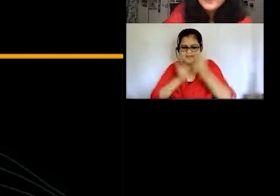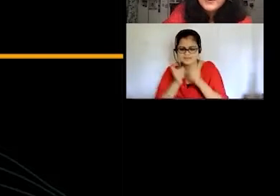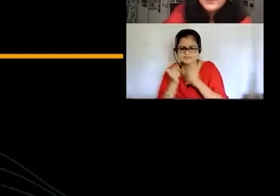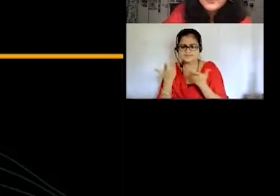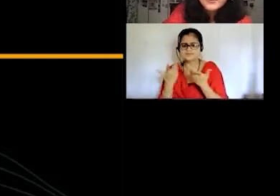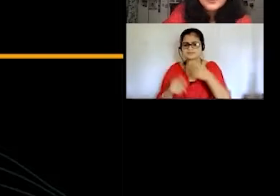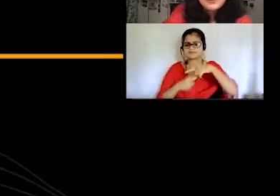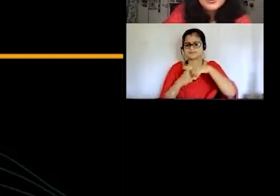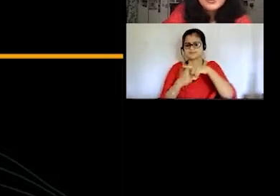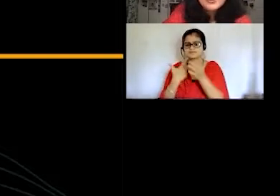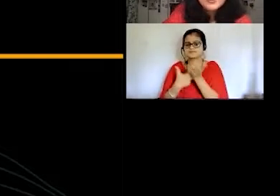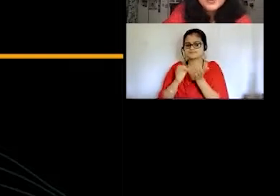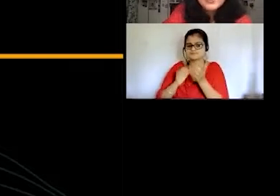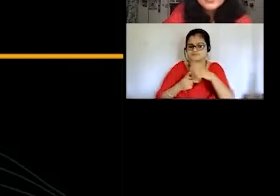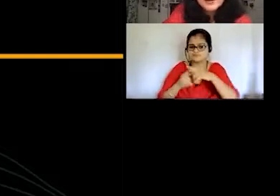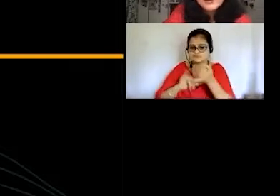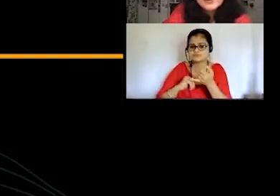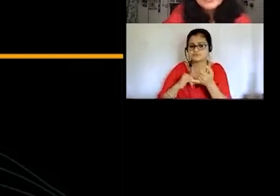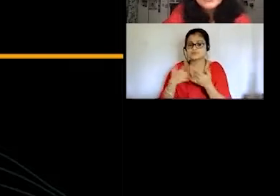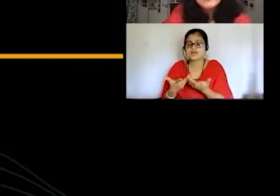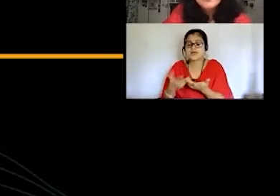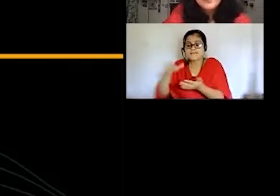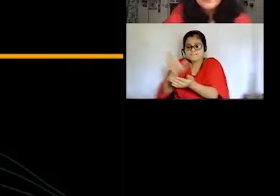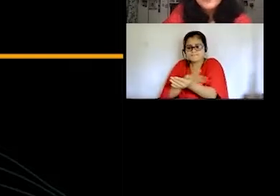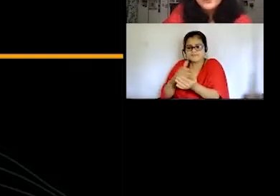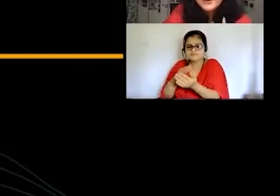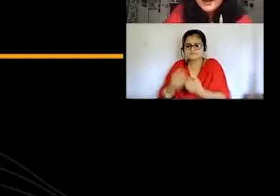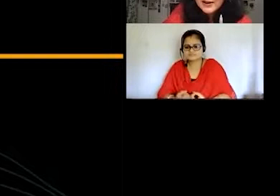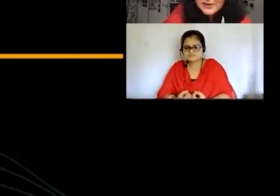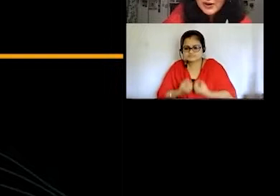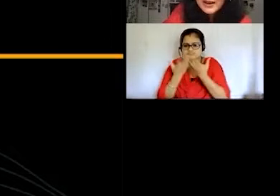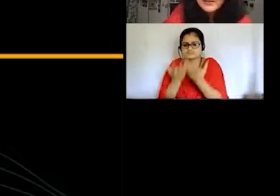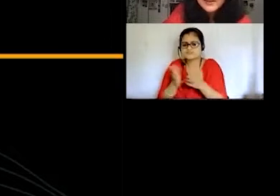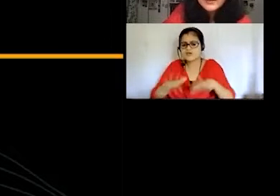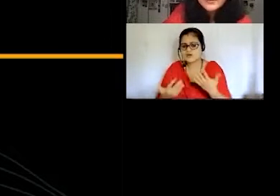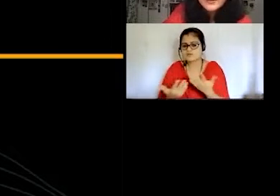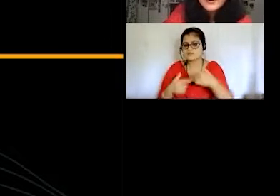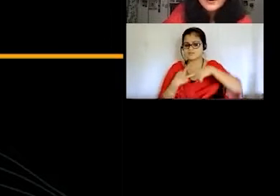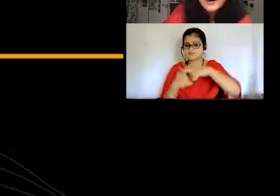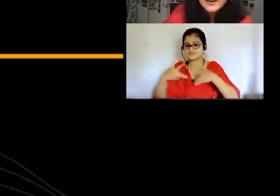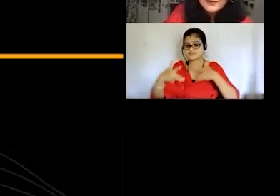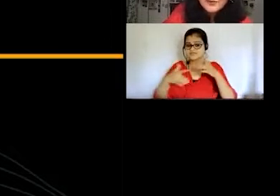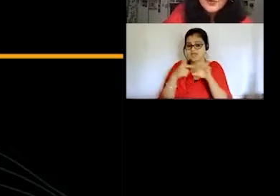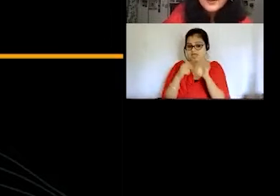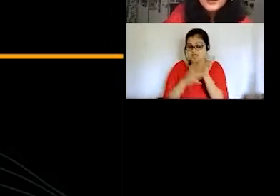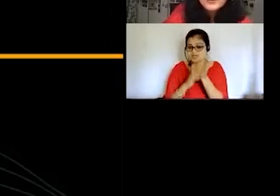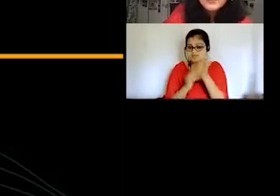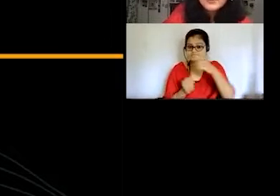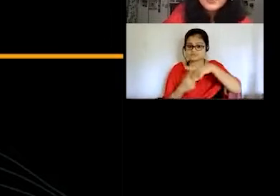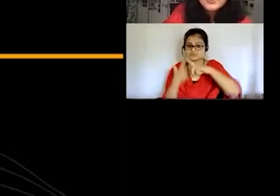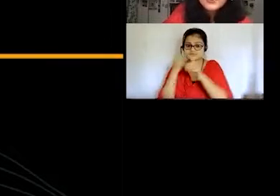and how expressions exhibit staying power. A small caveat, I have woven